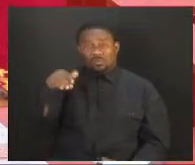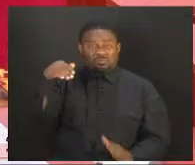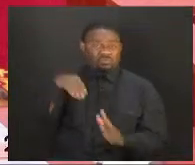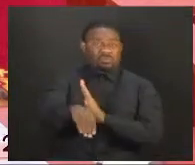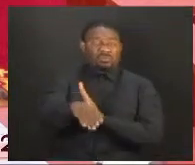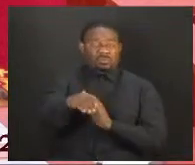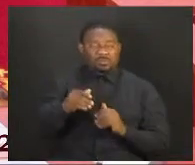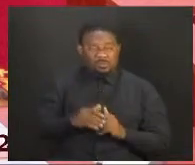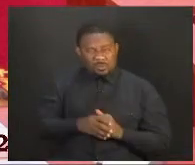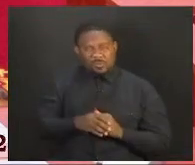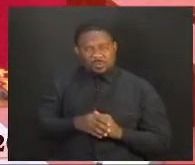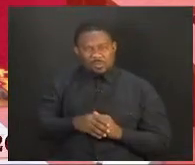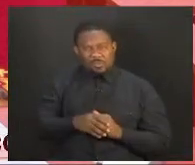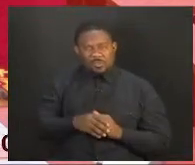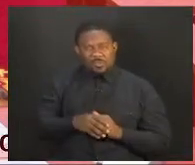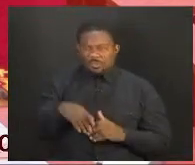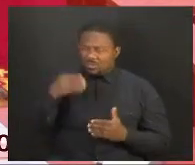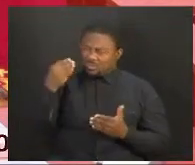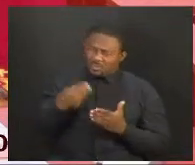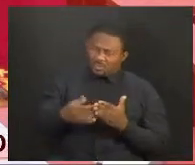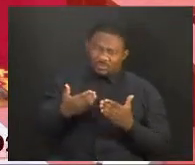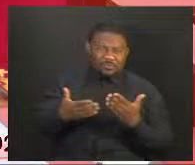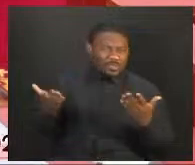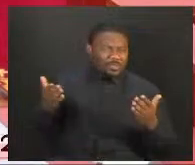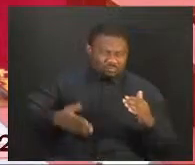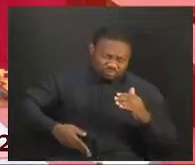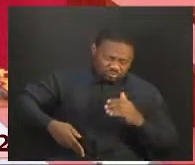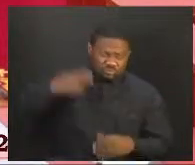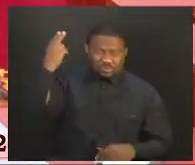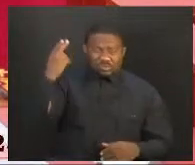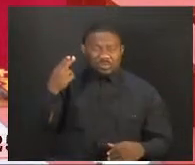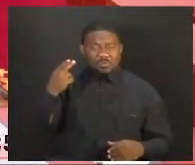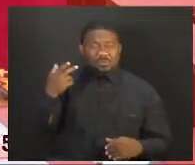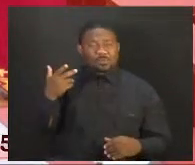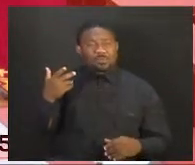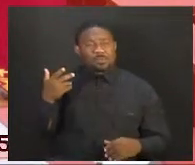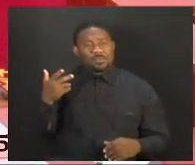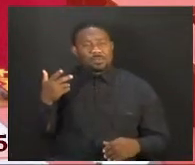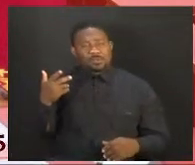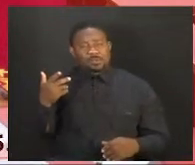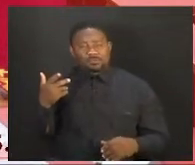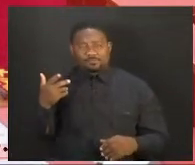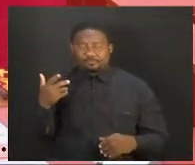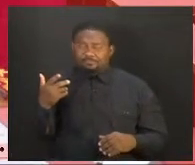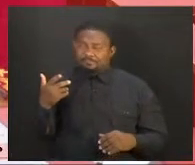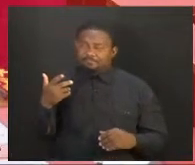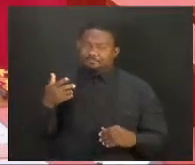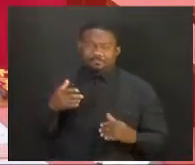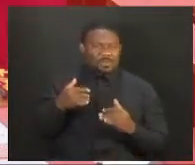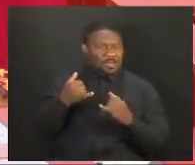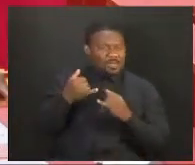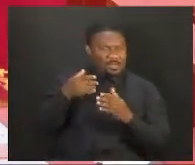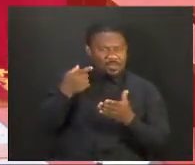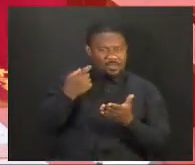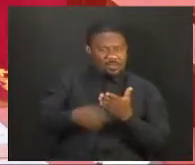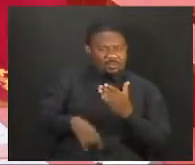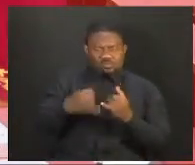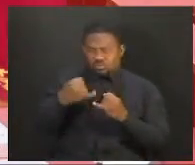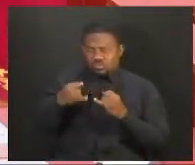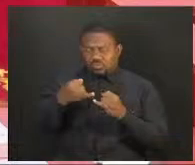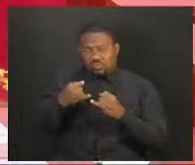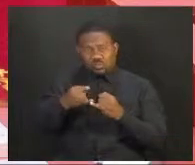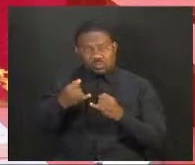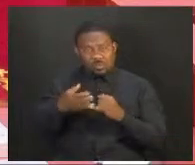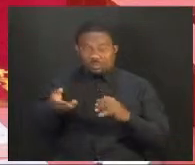Hyperinflation, high food inflation, principal and interest haircuts, soaring interest rates, among others.